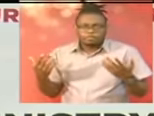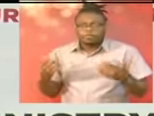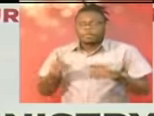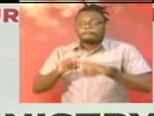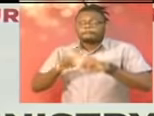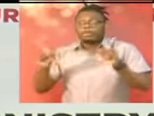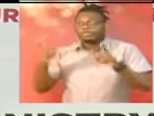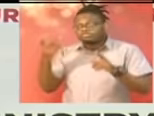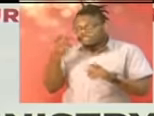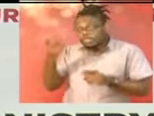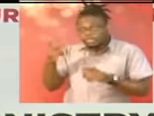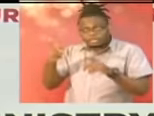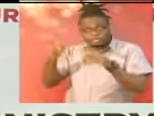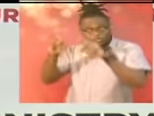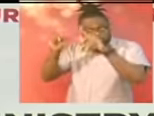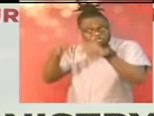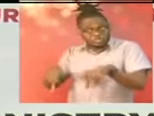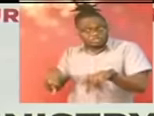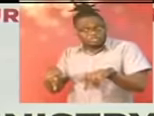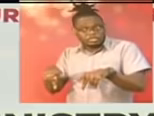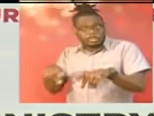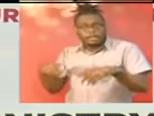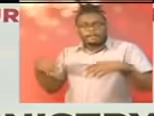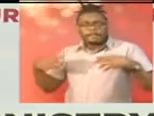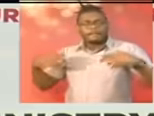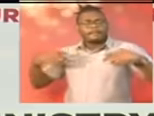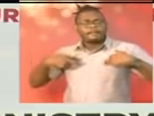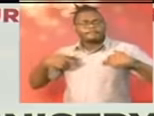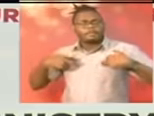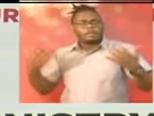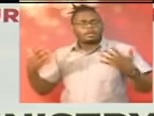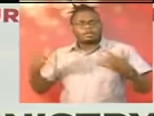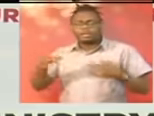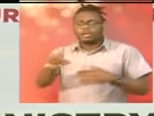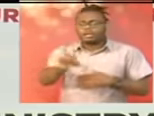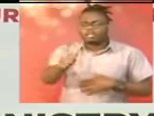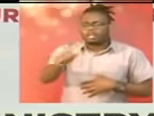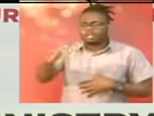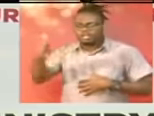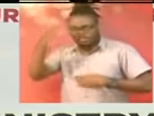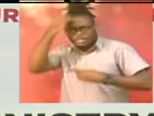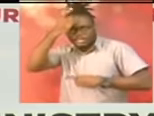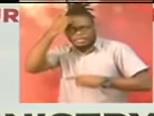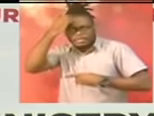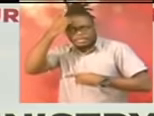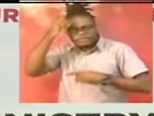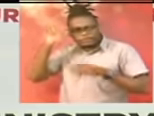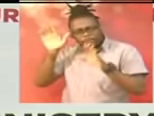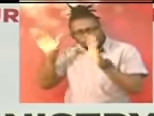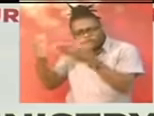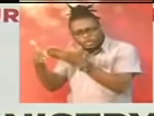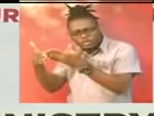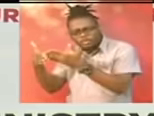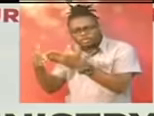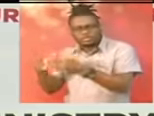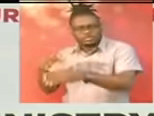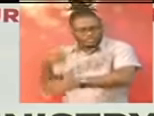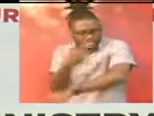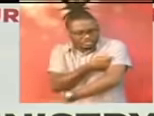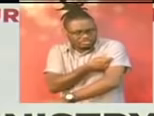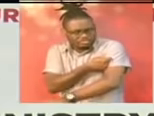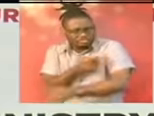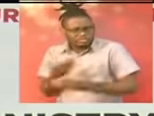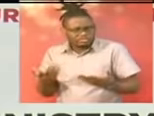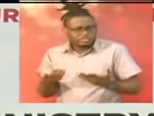target groups, that those who have been vaccinated will now be in a lower risk category for having